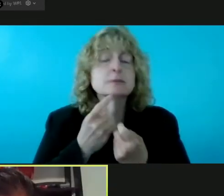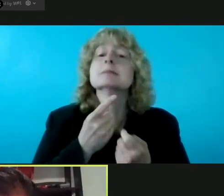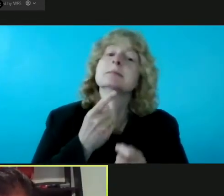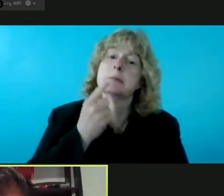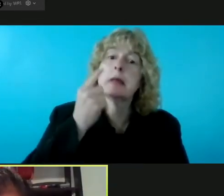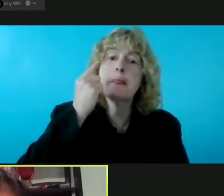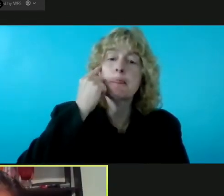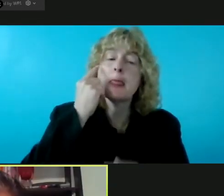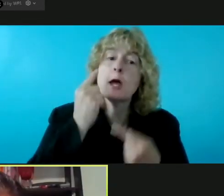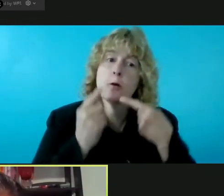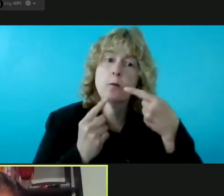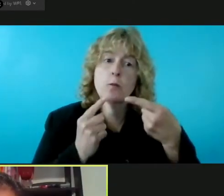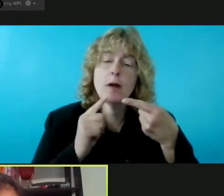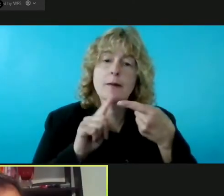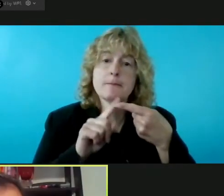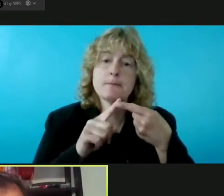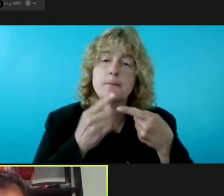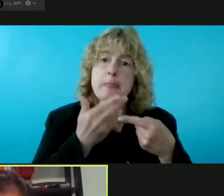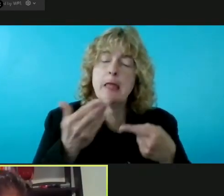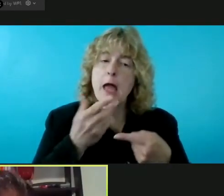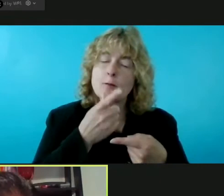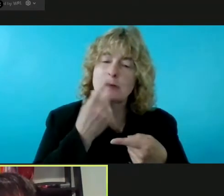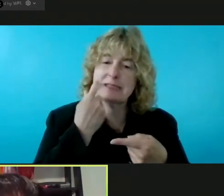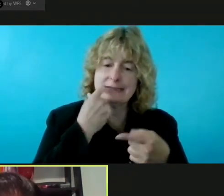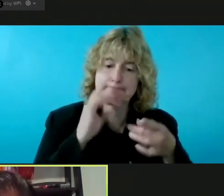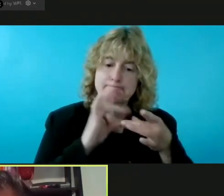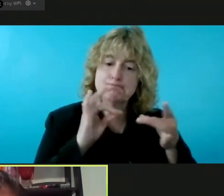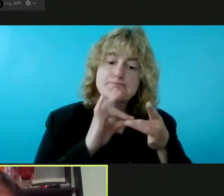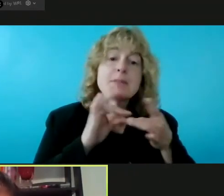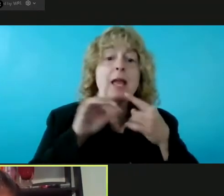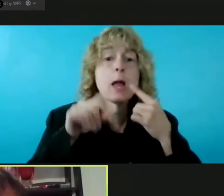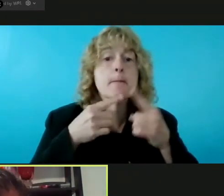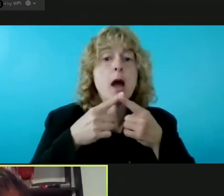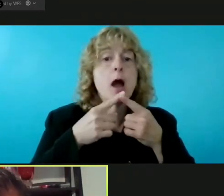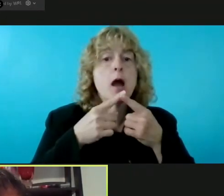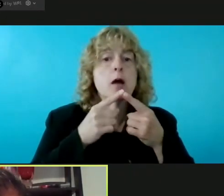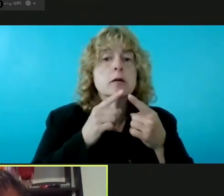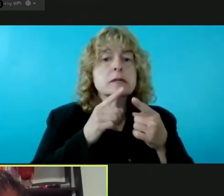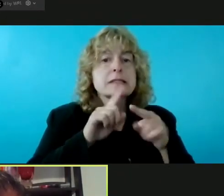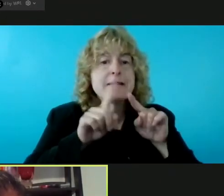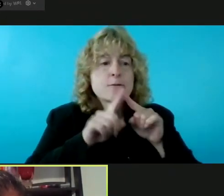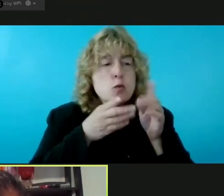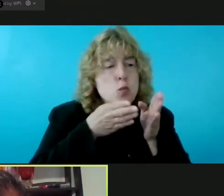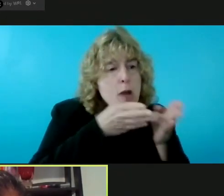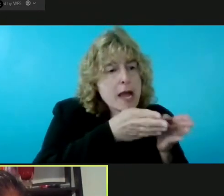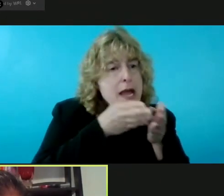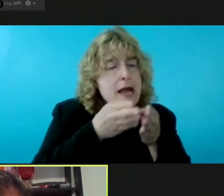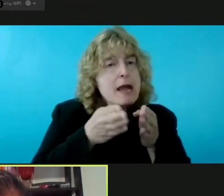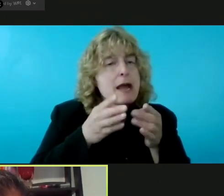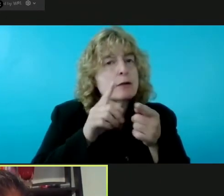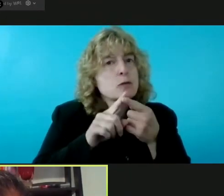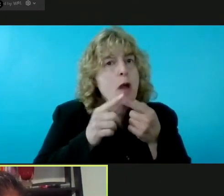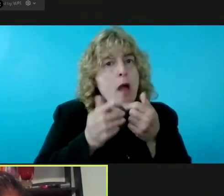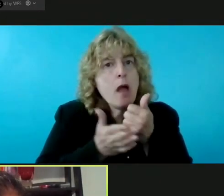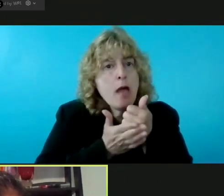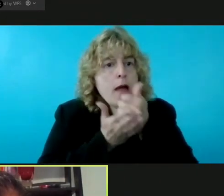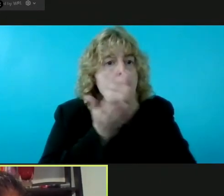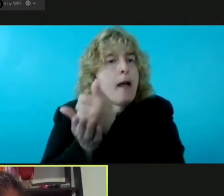one of the things you talked about, in terms of strategies to help people get more